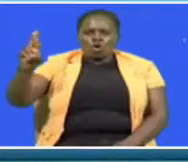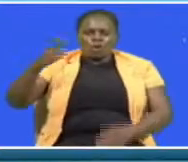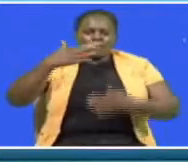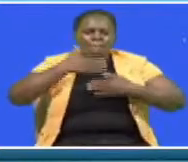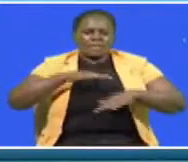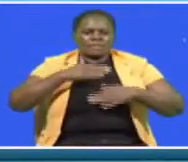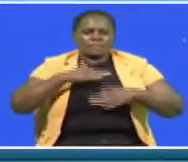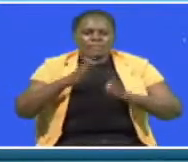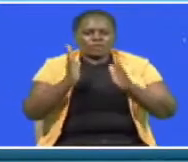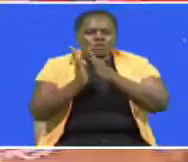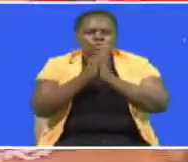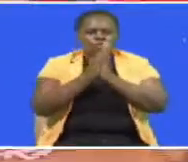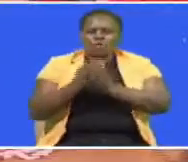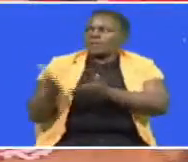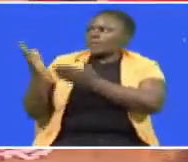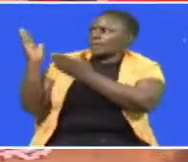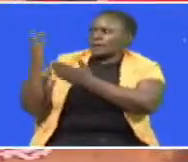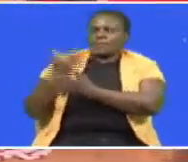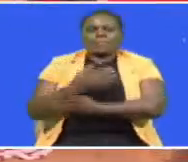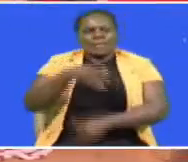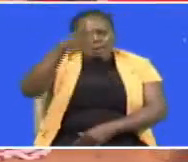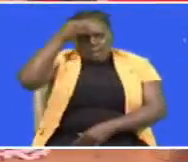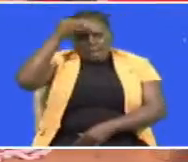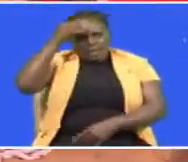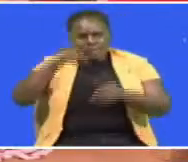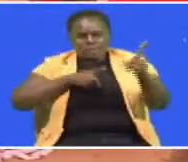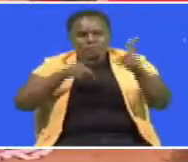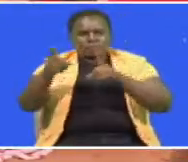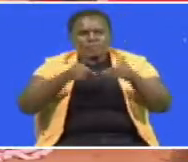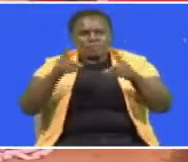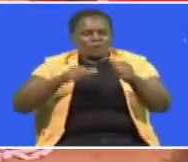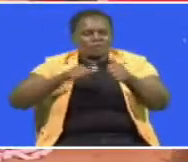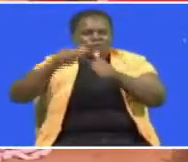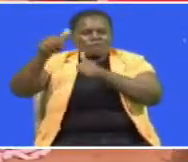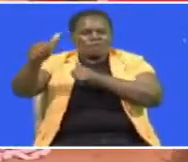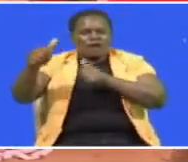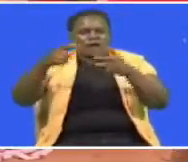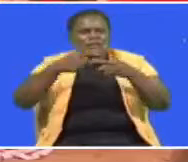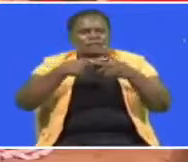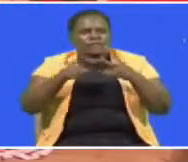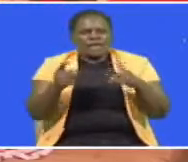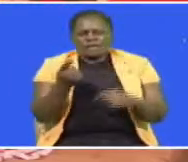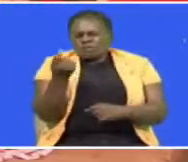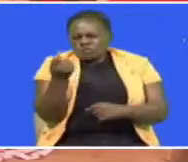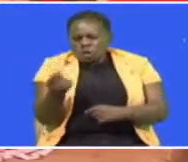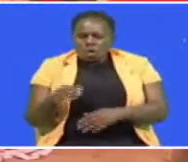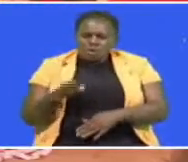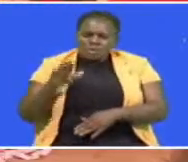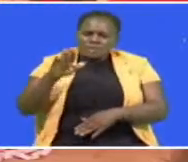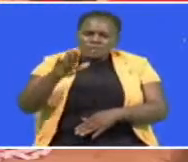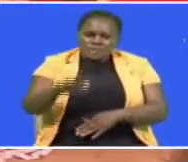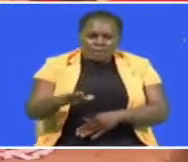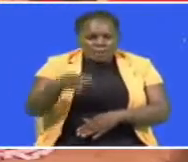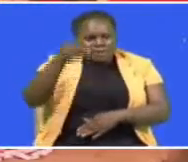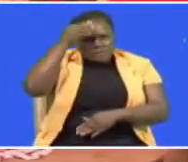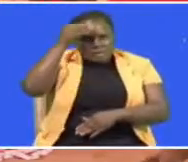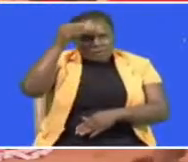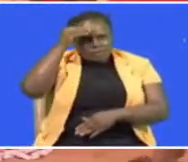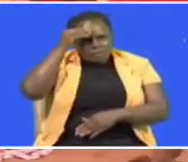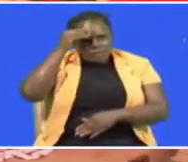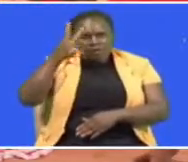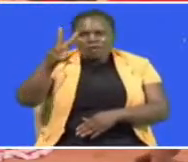story. Learning is a journey of 1,000 miles that begins with simple steps like learning